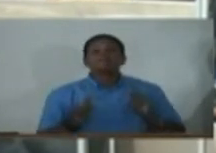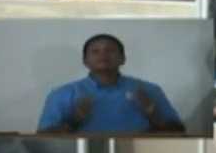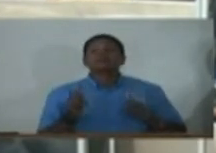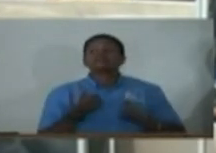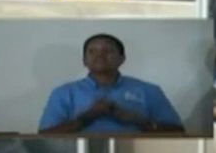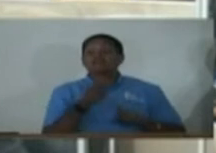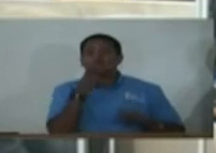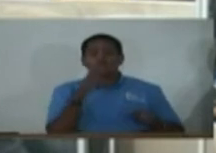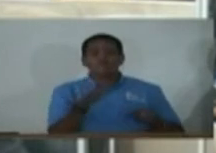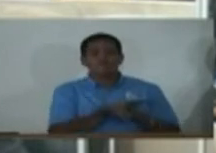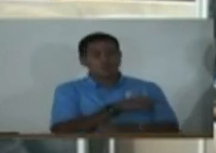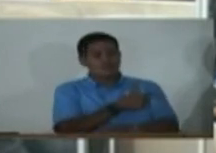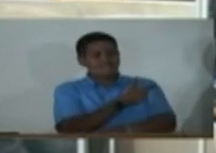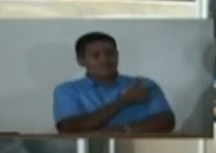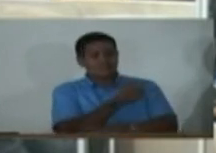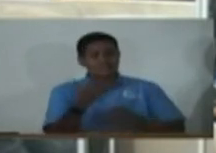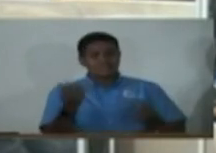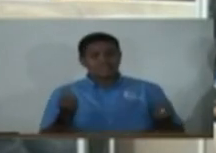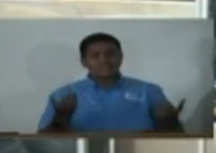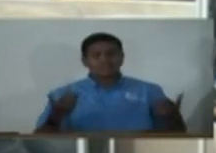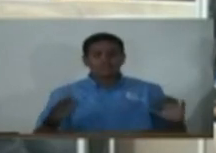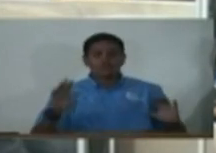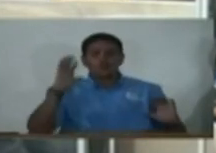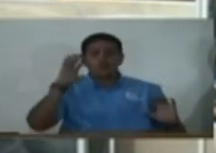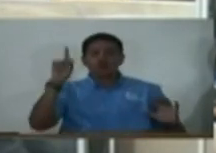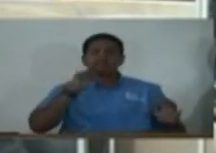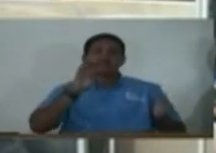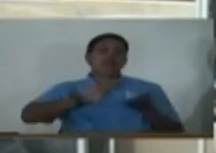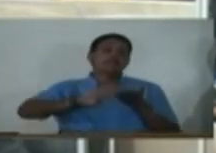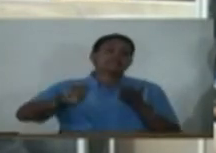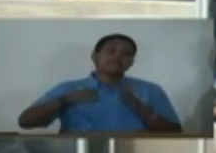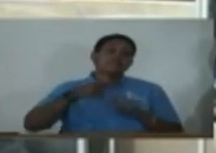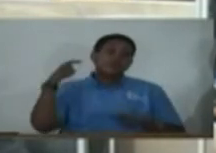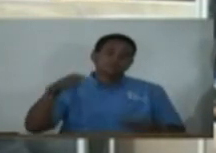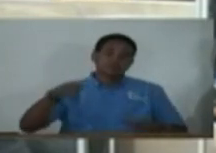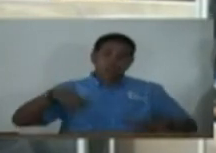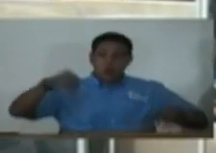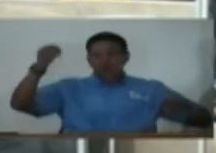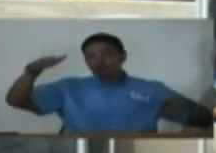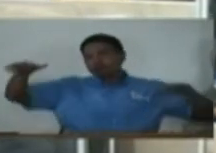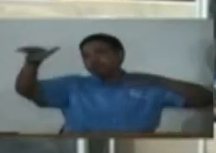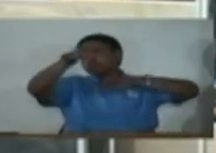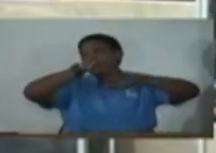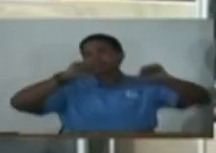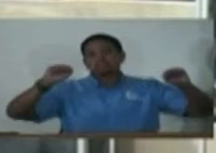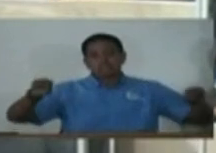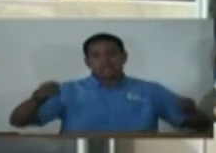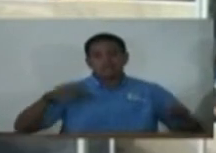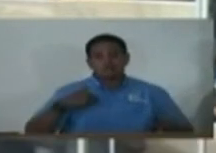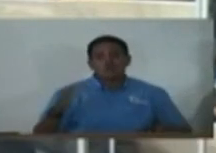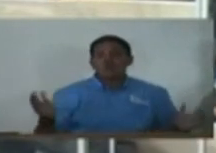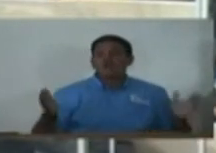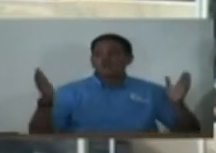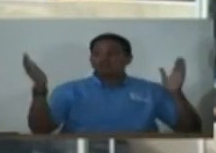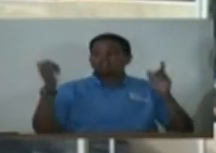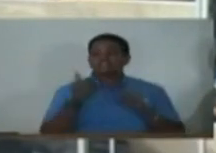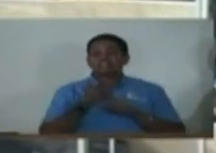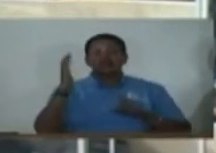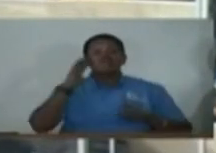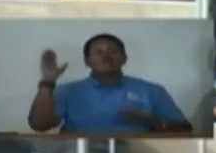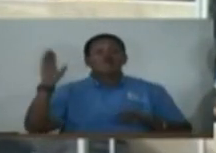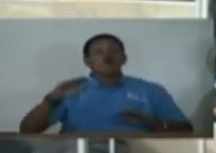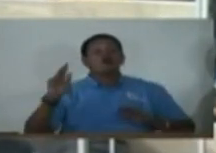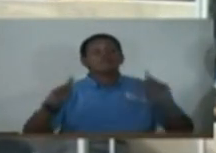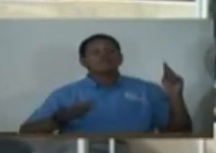are fully vaccinated will be exempted from this. We therefore encourage all